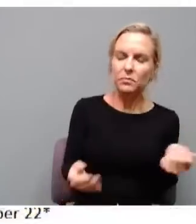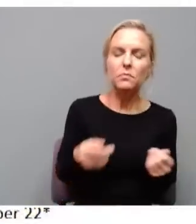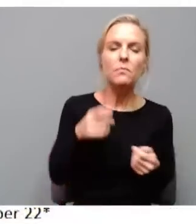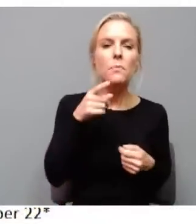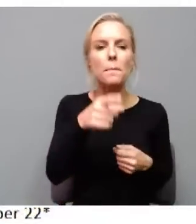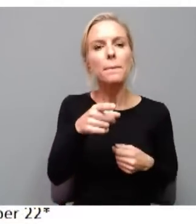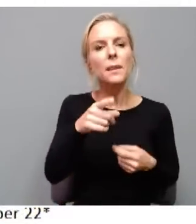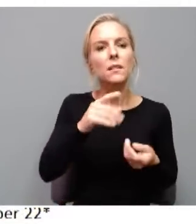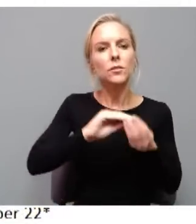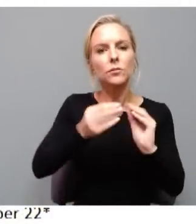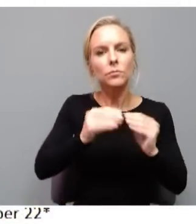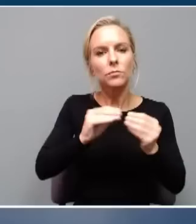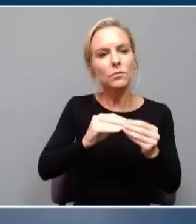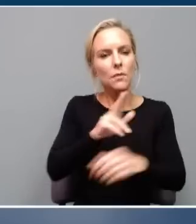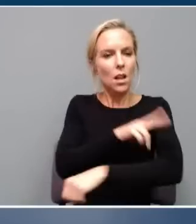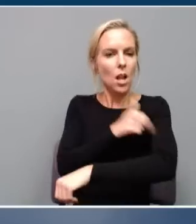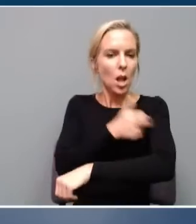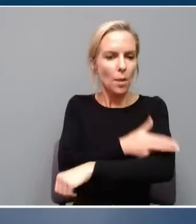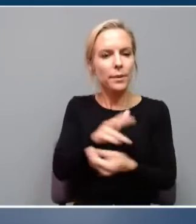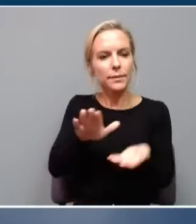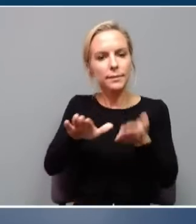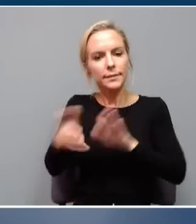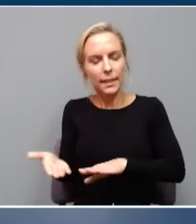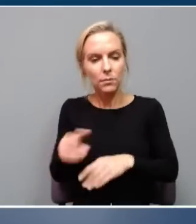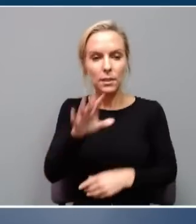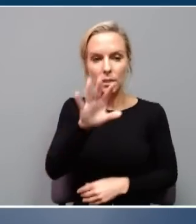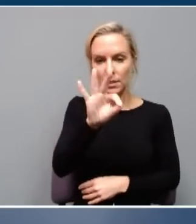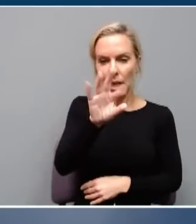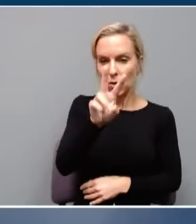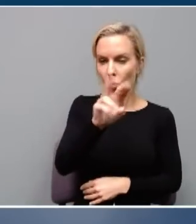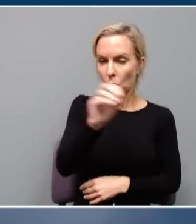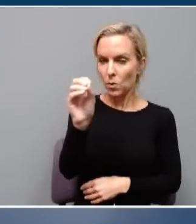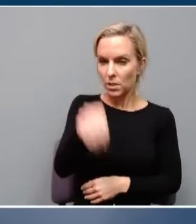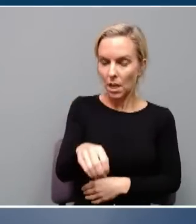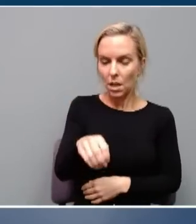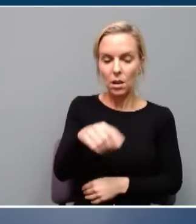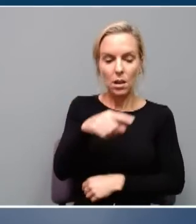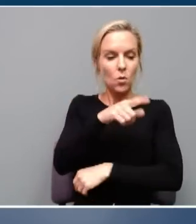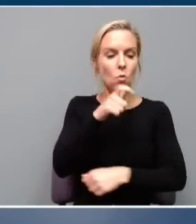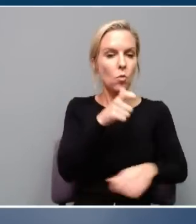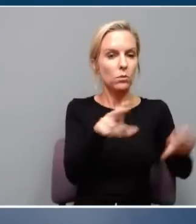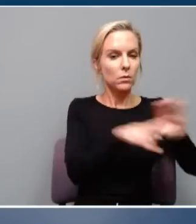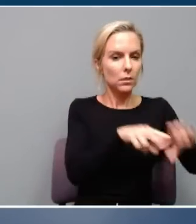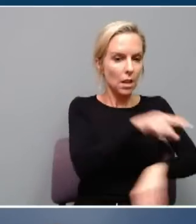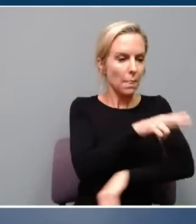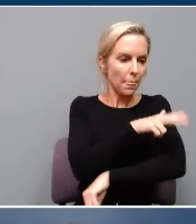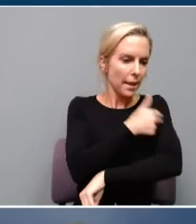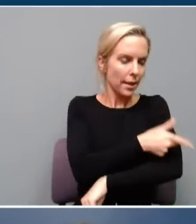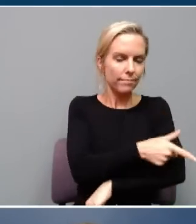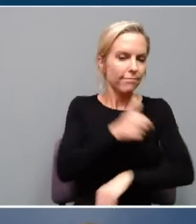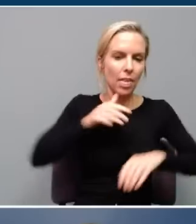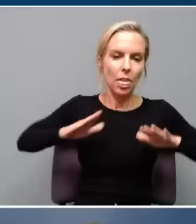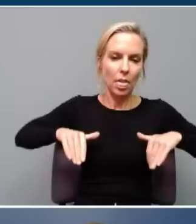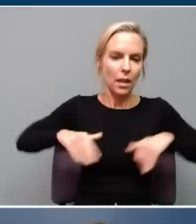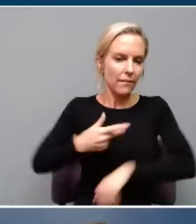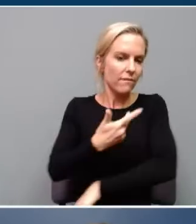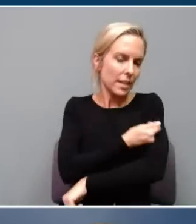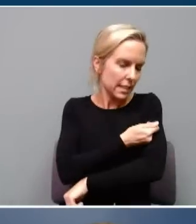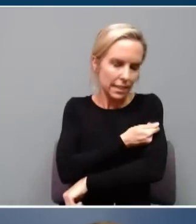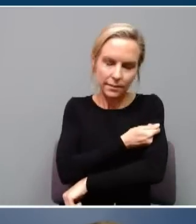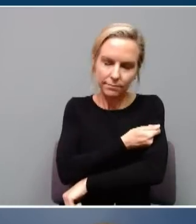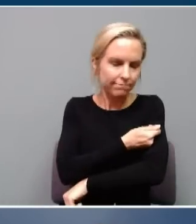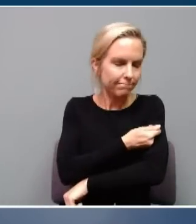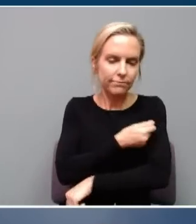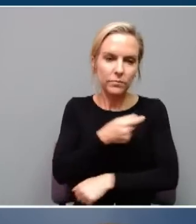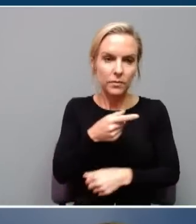Just the one number I'd point out, the 92% of hospitalizations unvaccinated Kentuckians, that's holding.